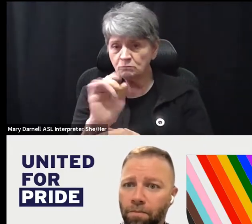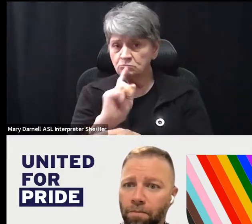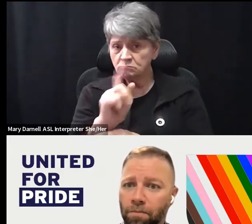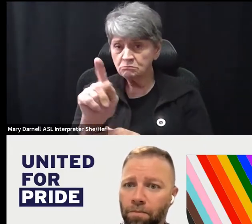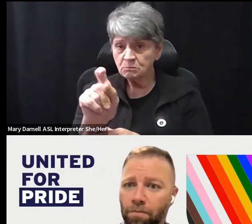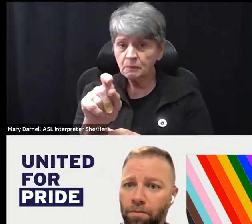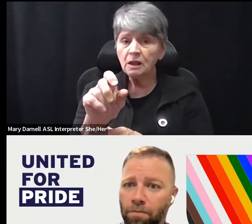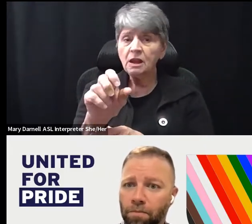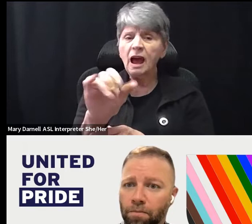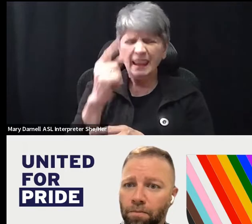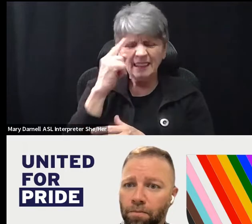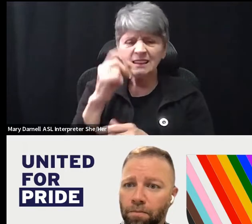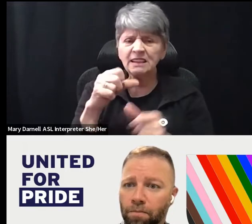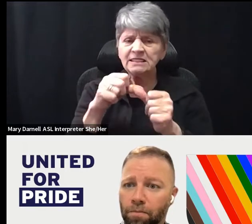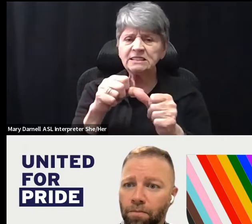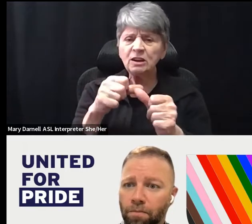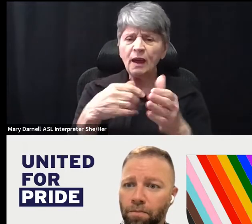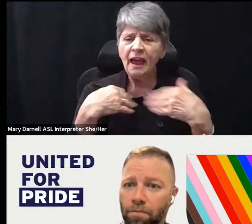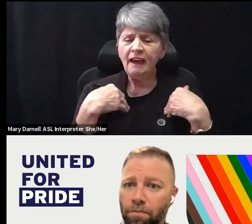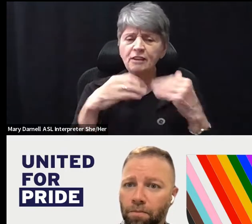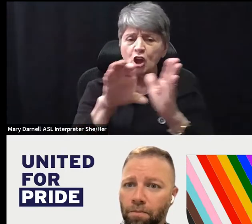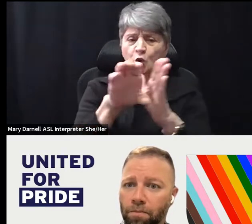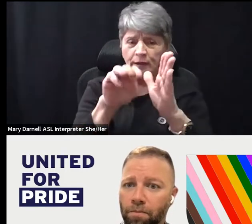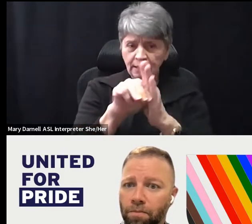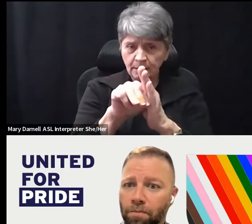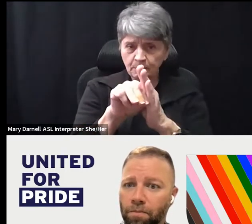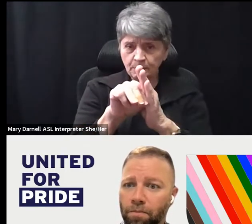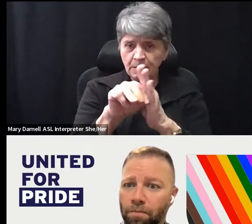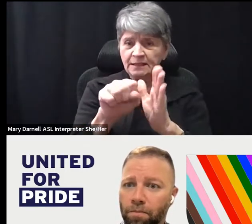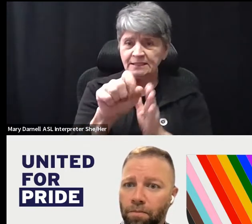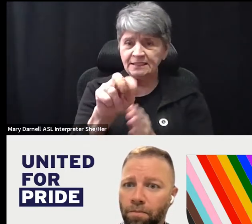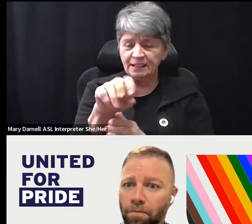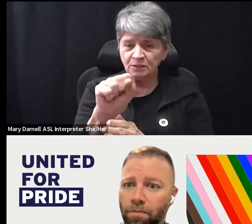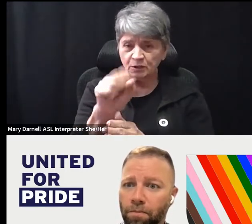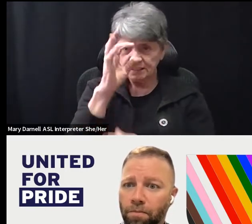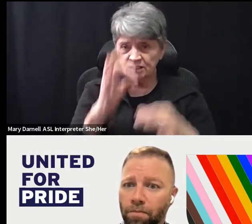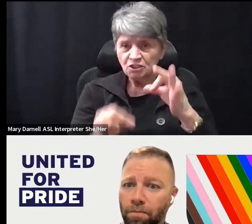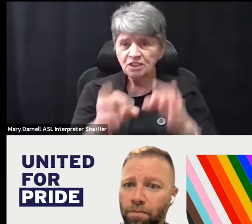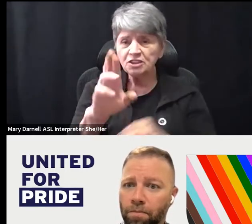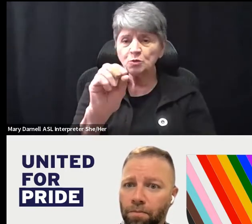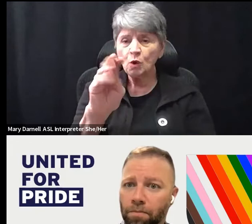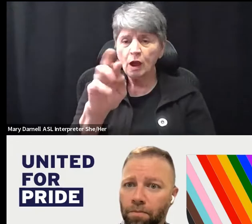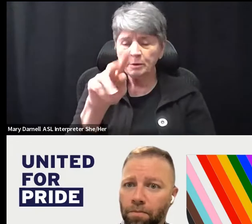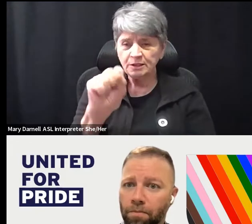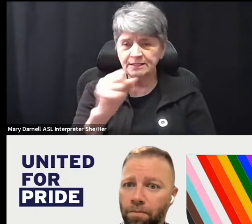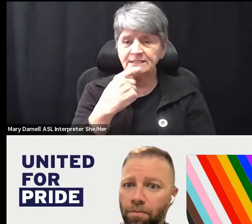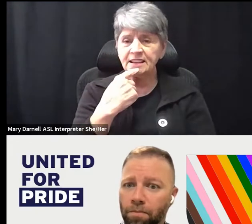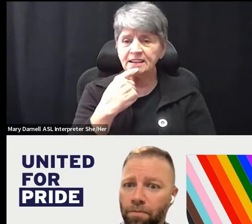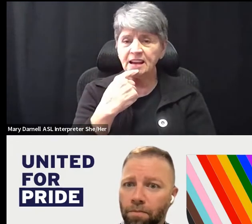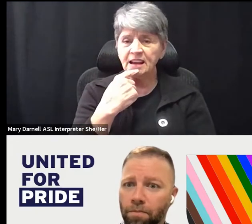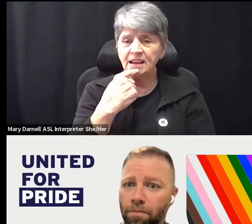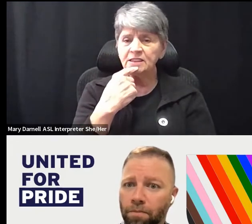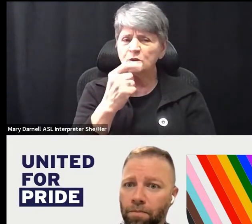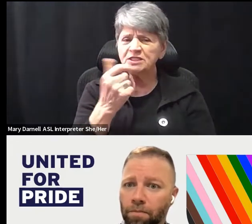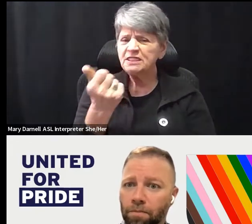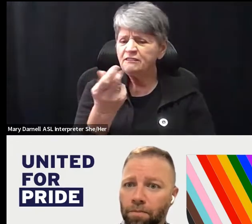curriculum standards and things like that. Justice Roberts spent a lot of time talking about how few requirements were on the private